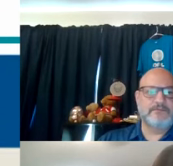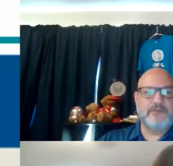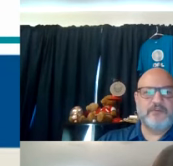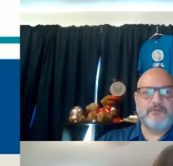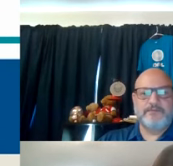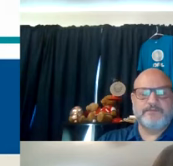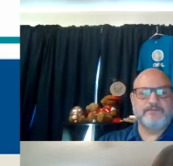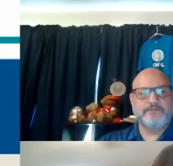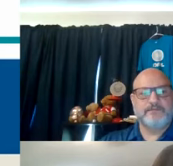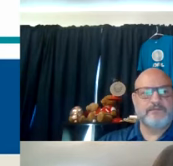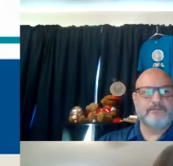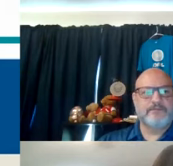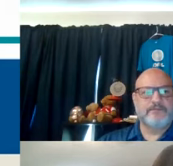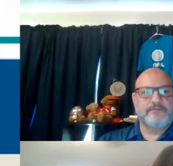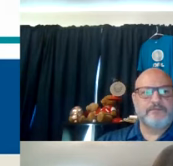Oops.